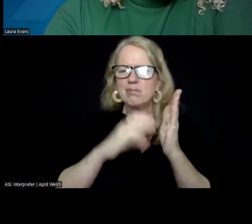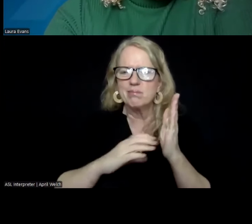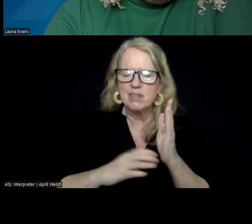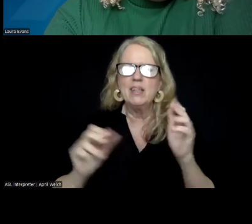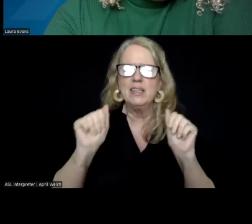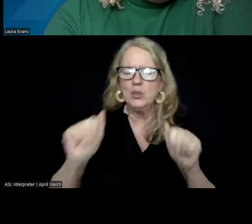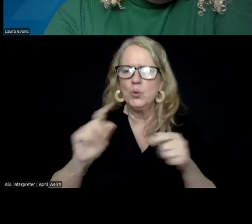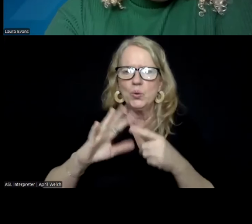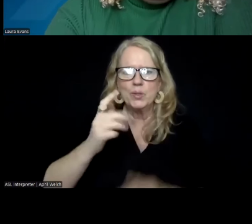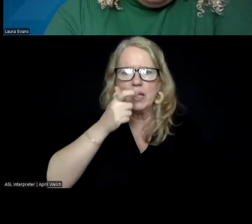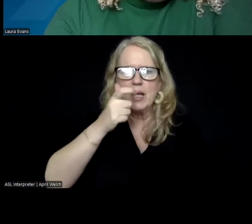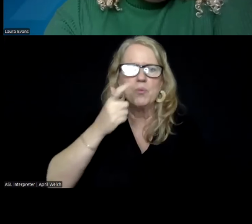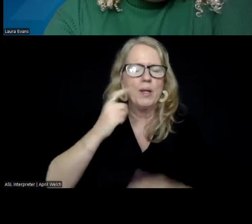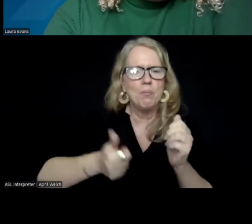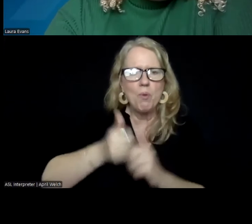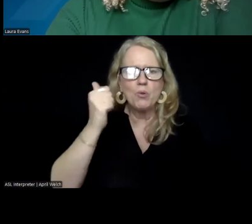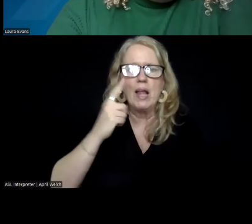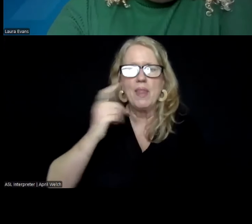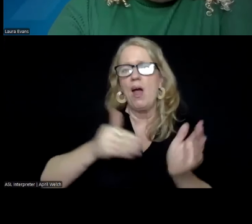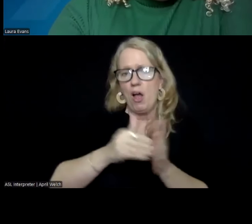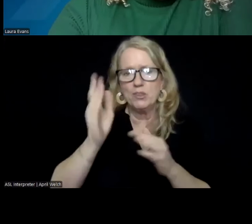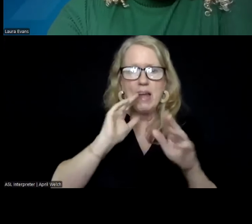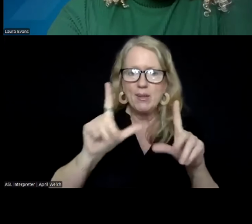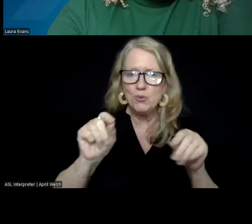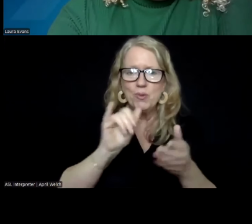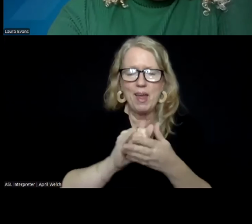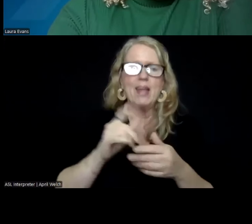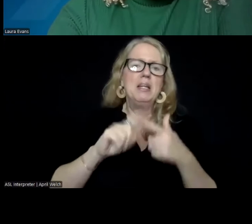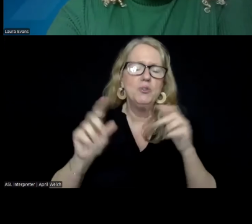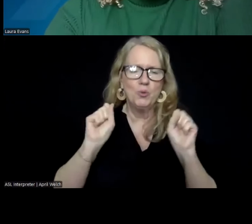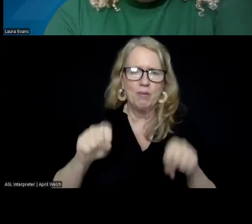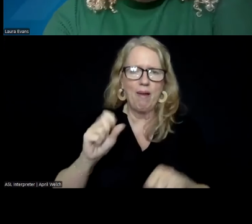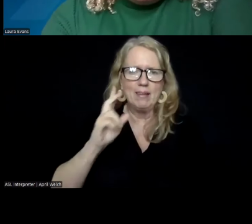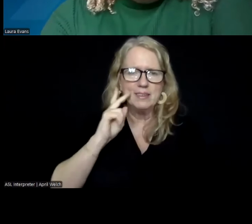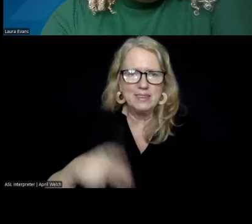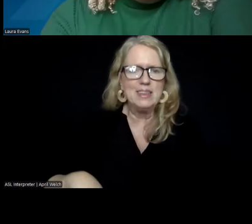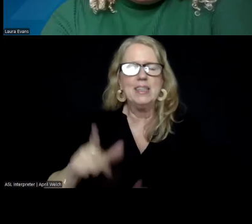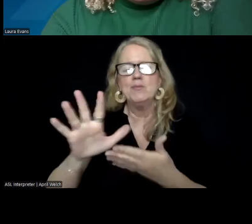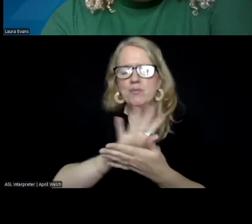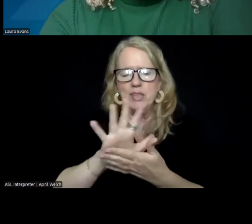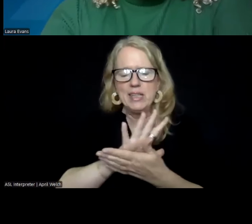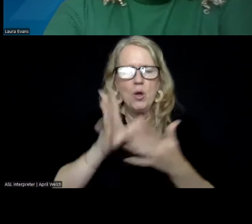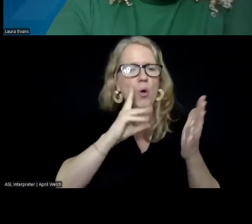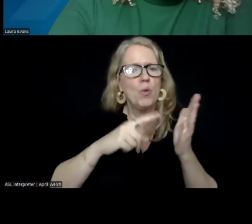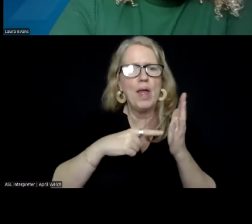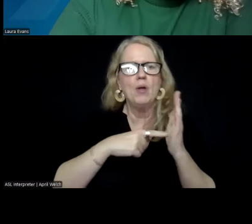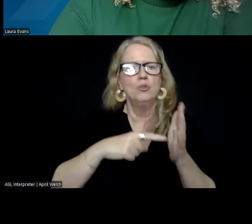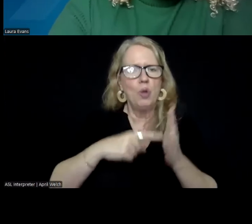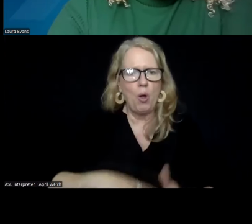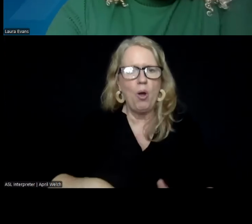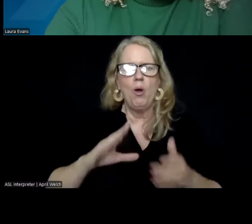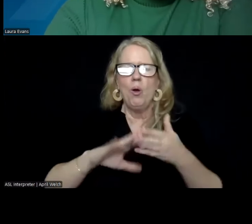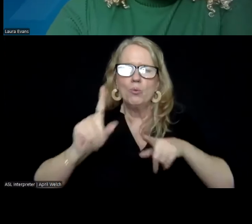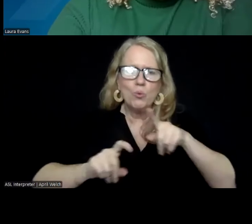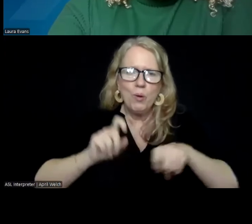easily watch the last jam, which I often do. You can see the videos that we showcase, questions,